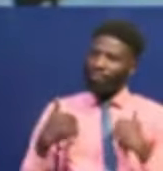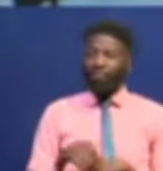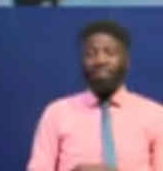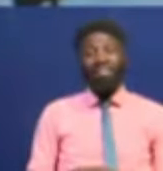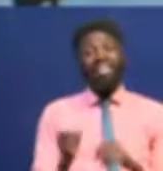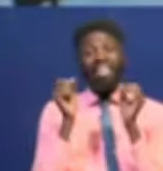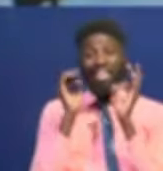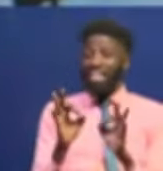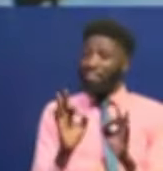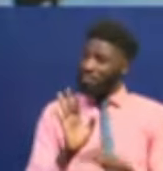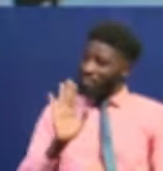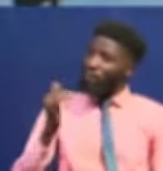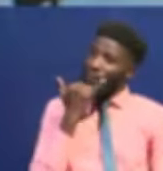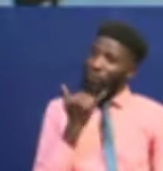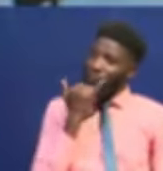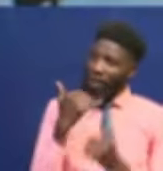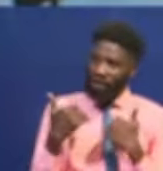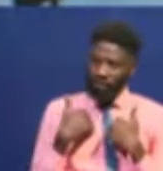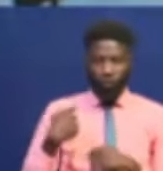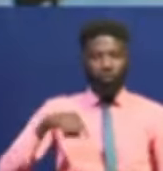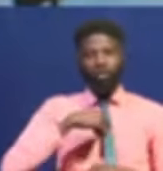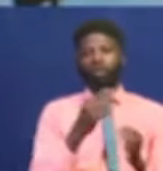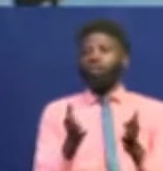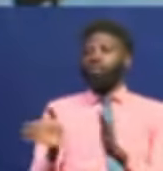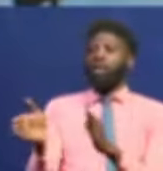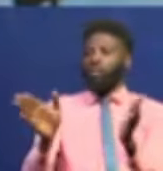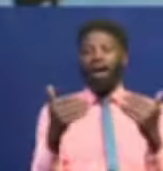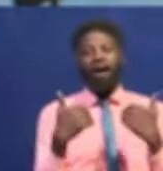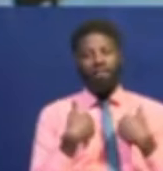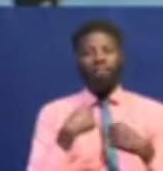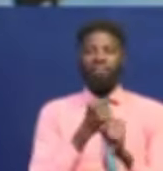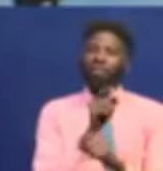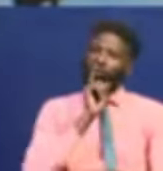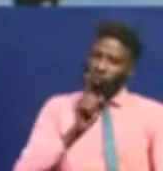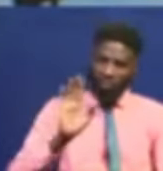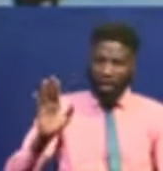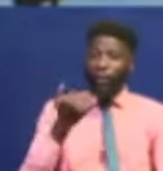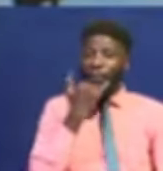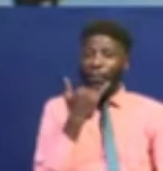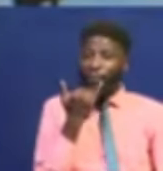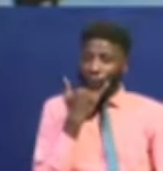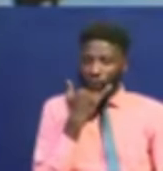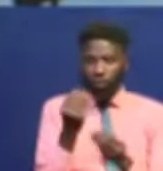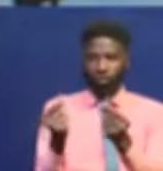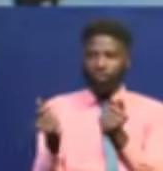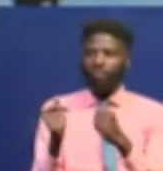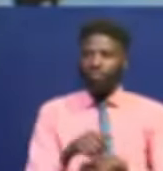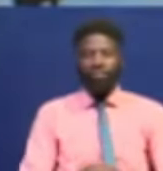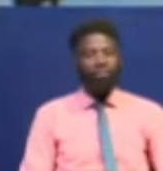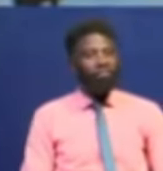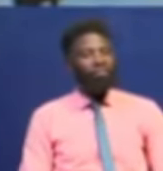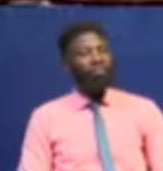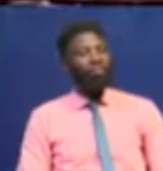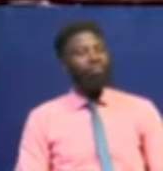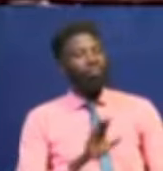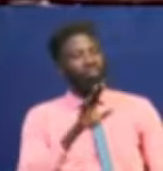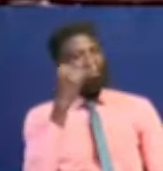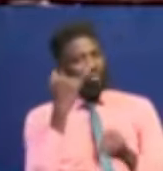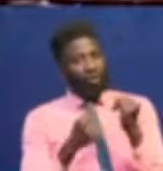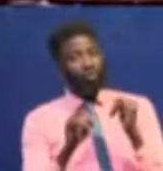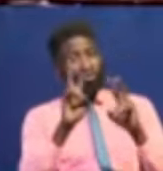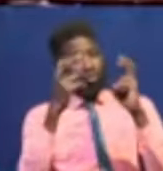are any excesses, we have mechanisms to make sure that those excesses are dealt with. Let's wrap it this way, Your Excellency,